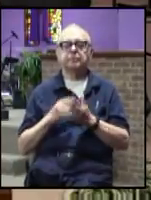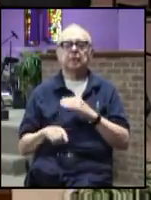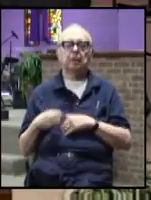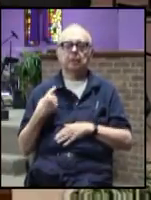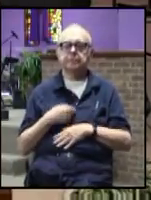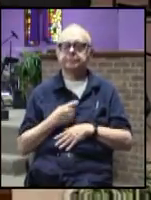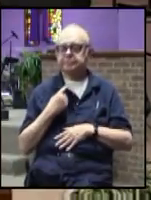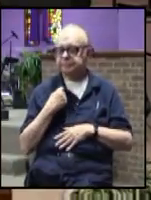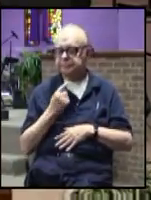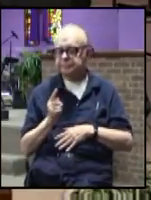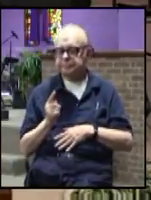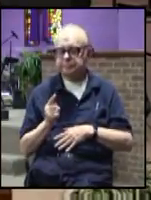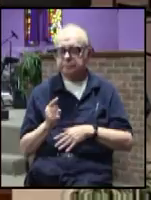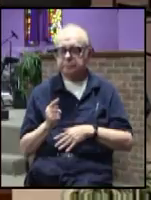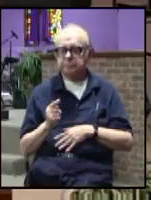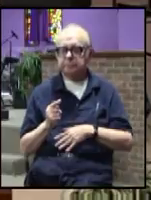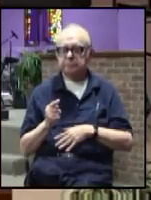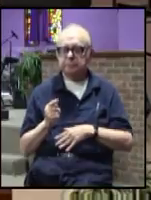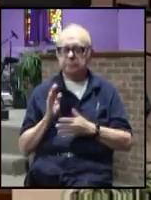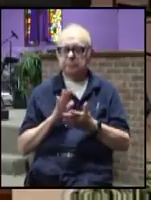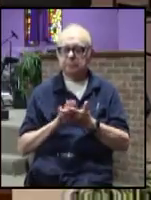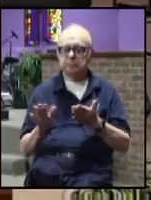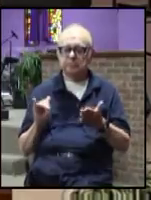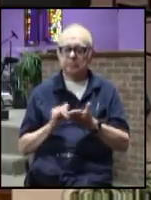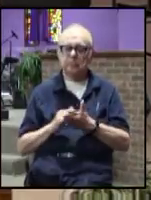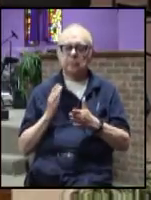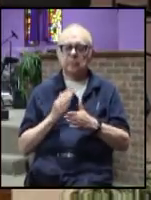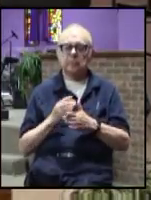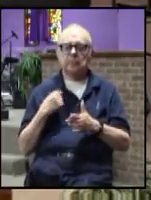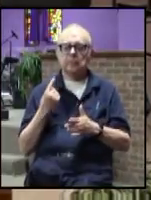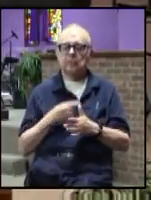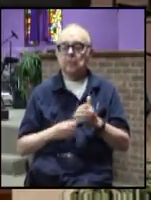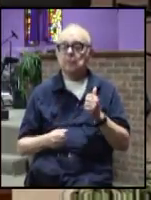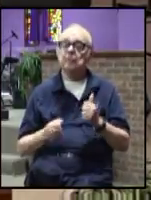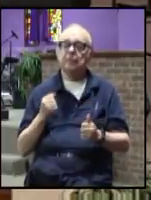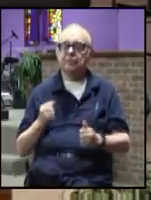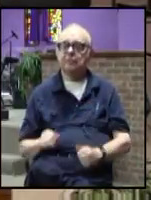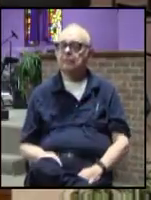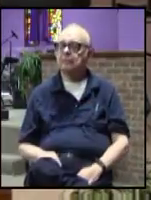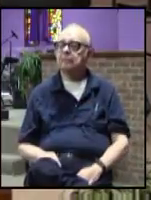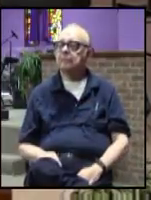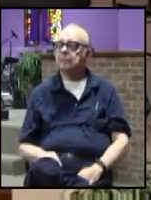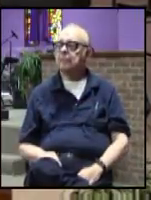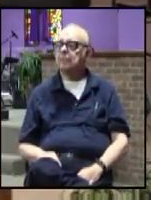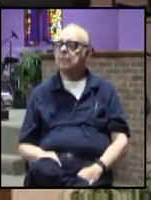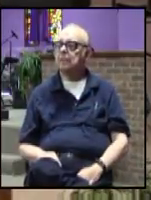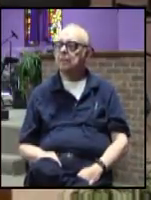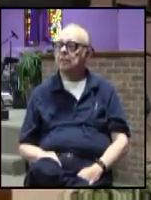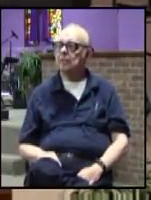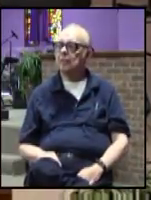That's what we're trying to tell you. It's the little things that irritate us the most.